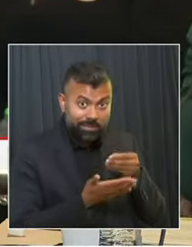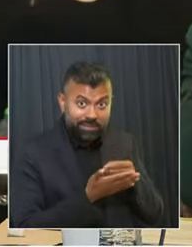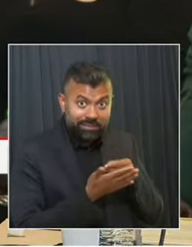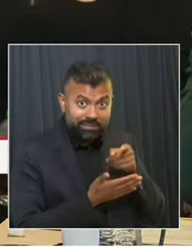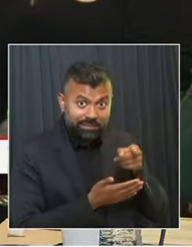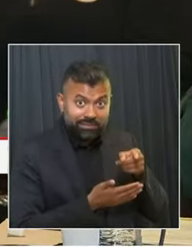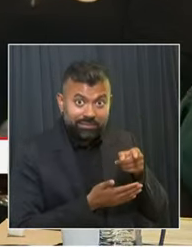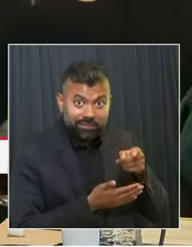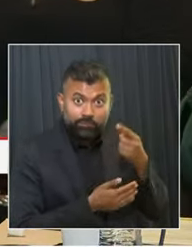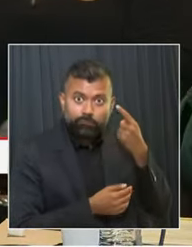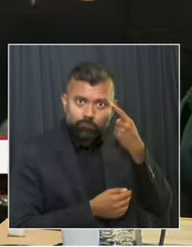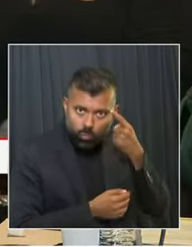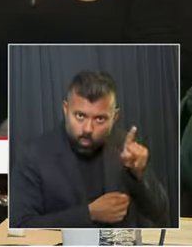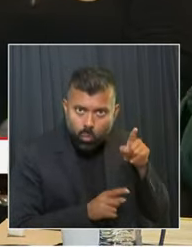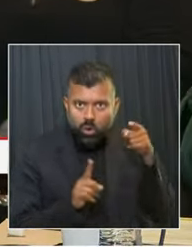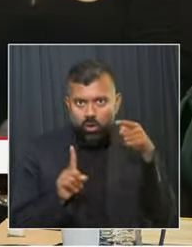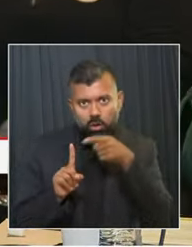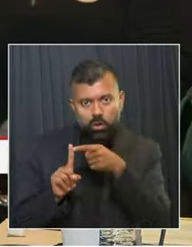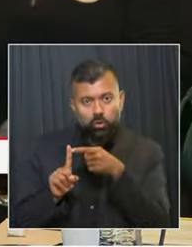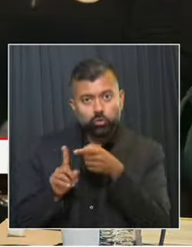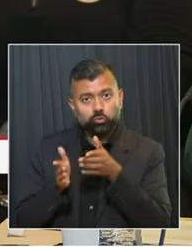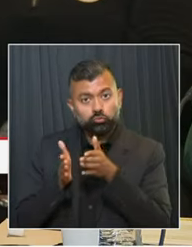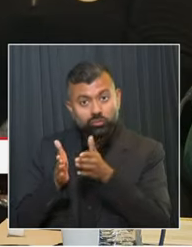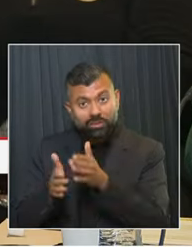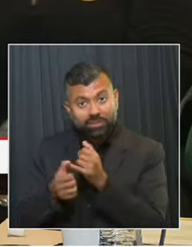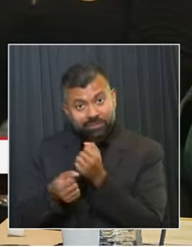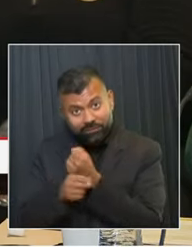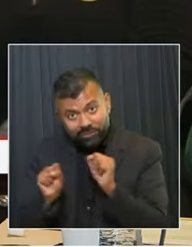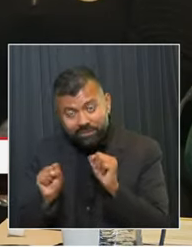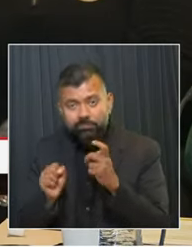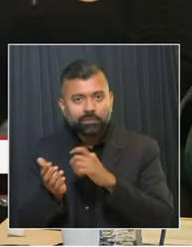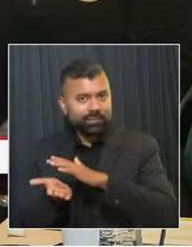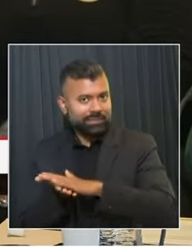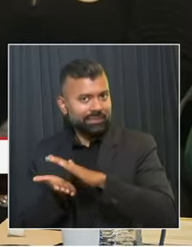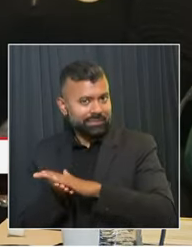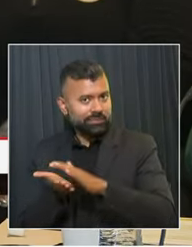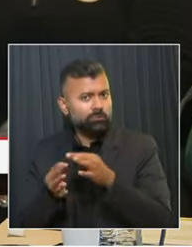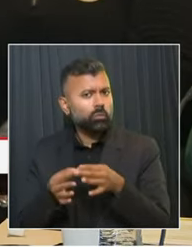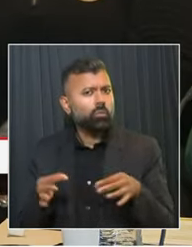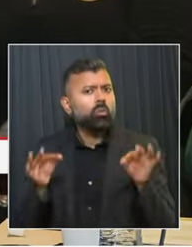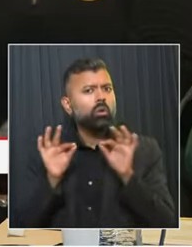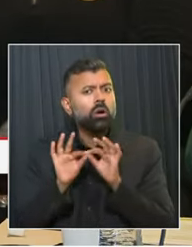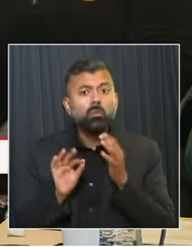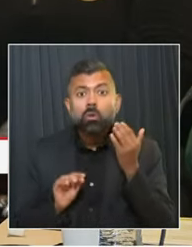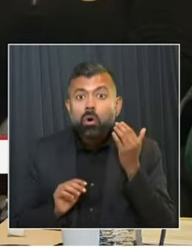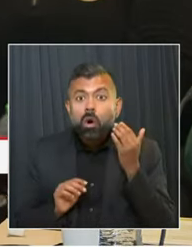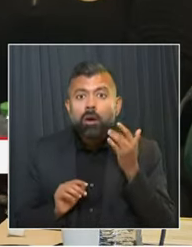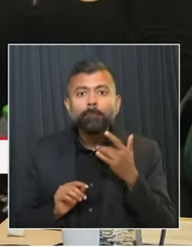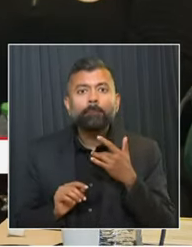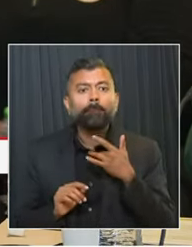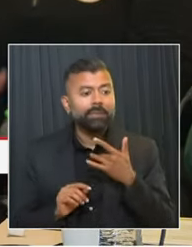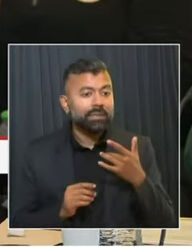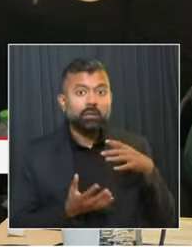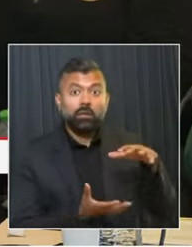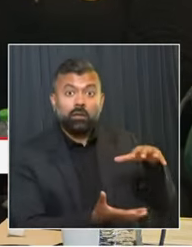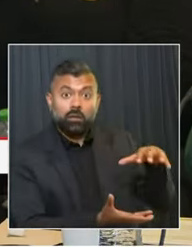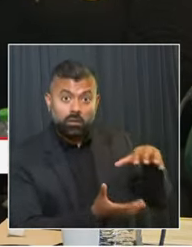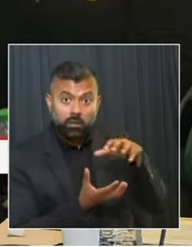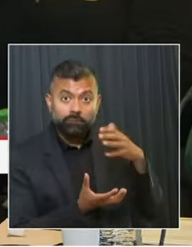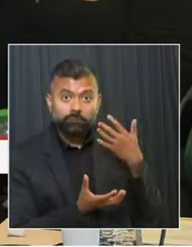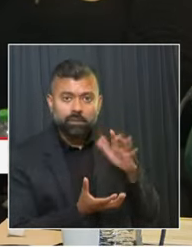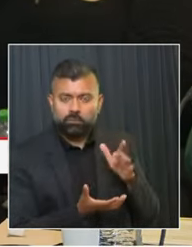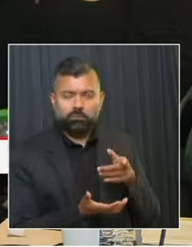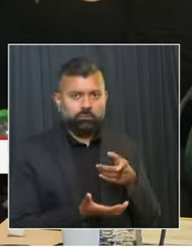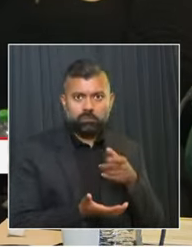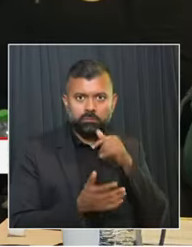program. Because that was not, it was excess revenue, it was part of our balancing. So as we work with you through the